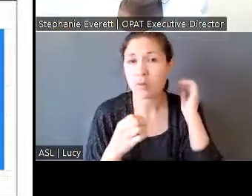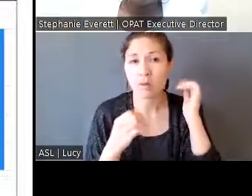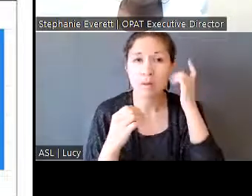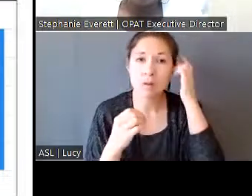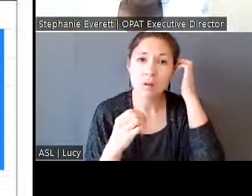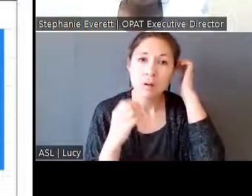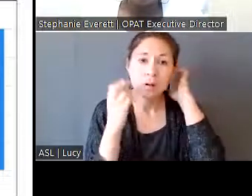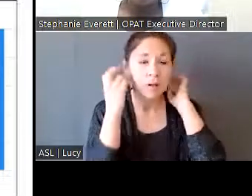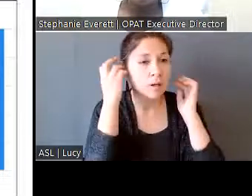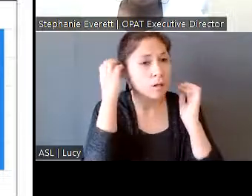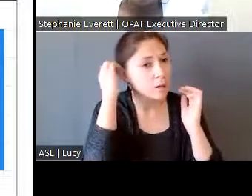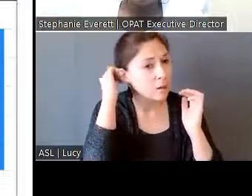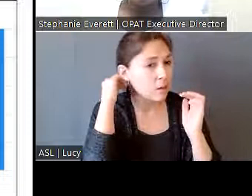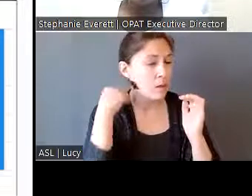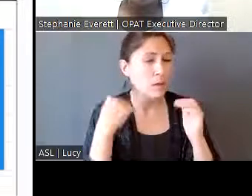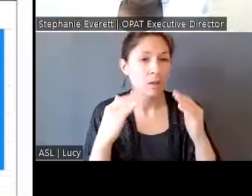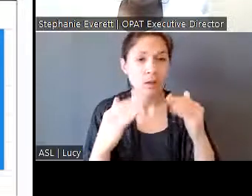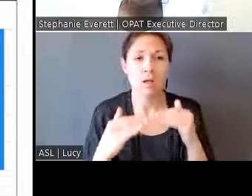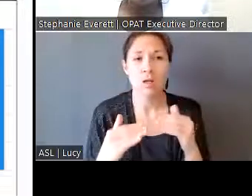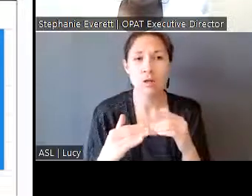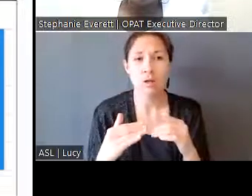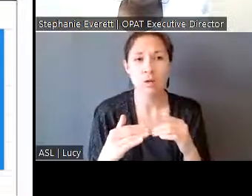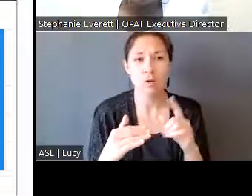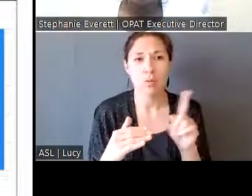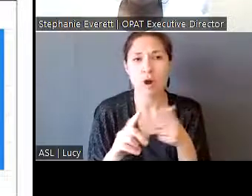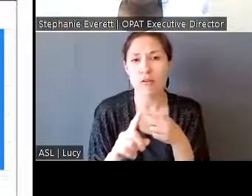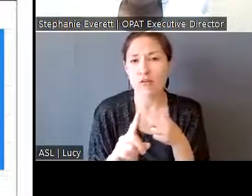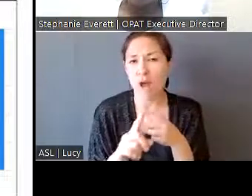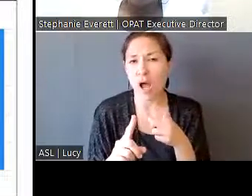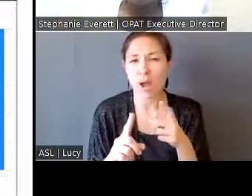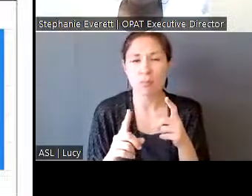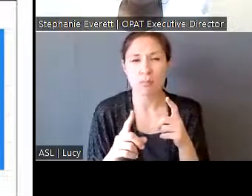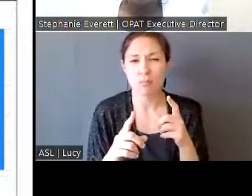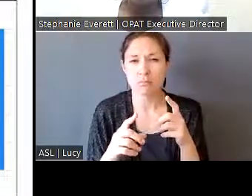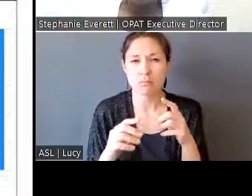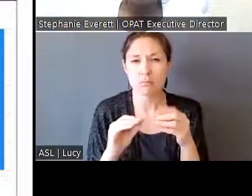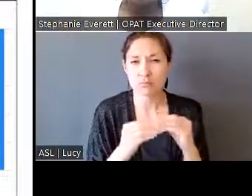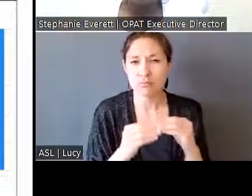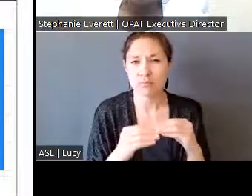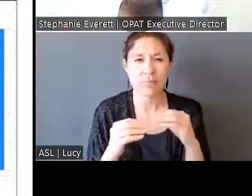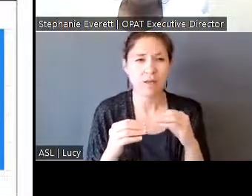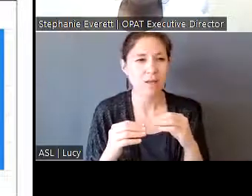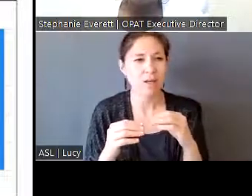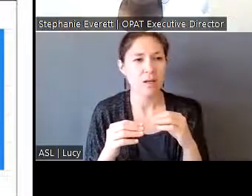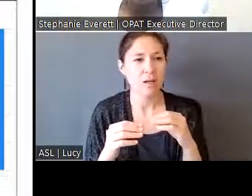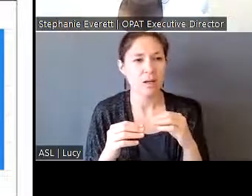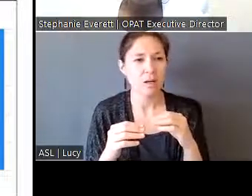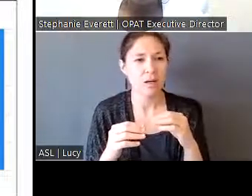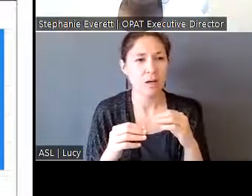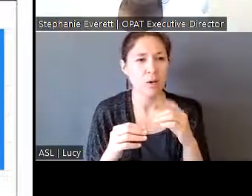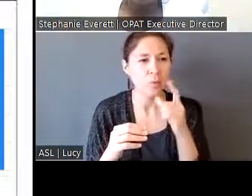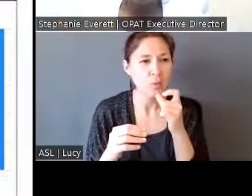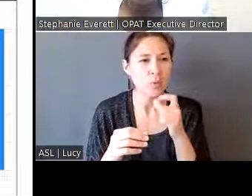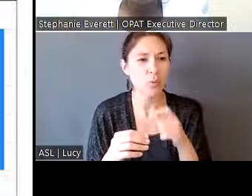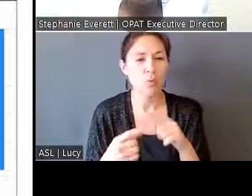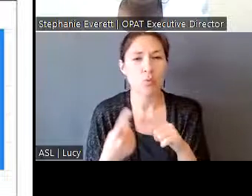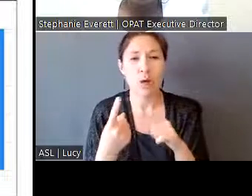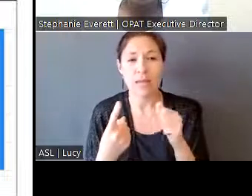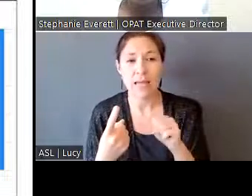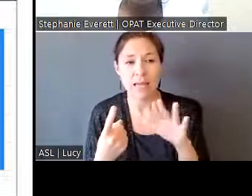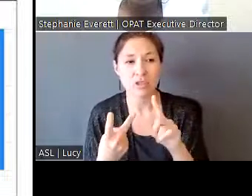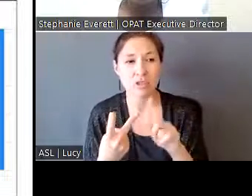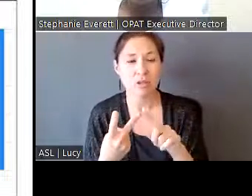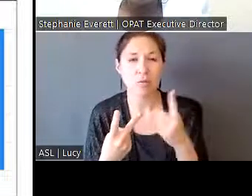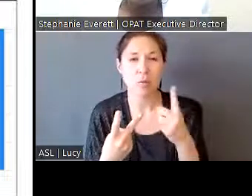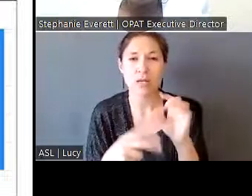demographics of the complainants, we've had they were 1 Asian, 1 Cape Verdean, 1 white, 2 Latino,